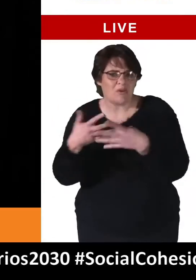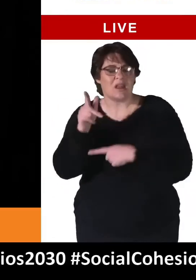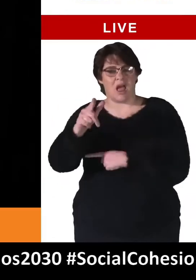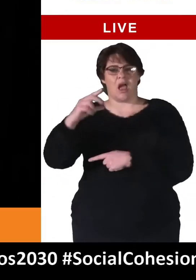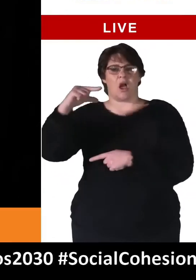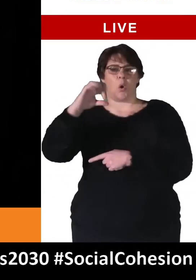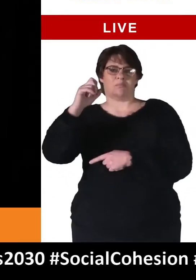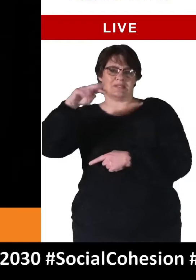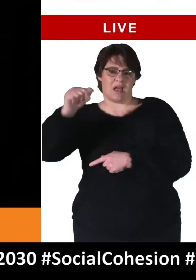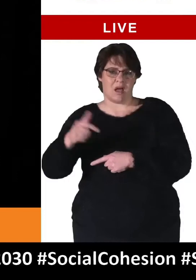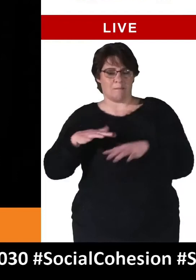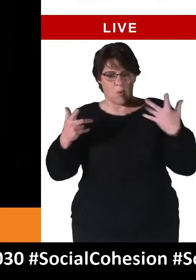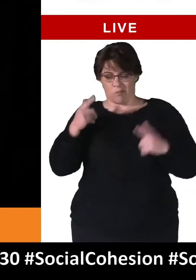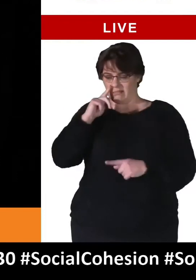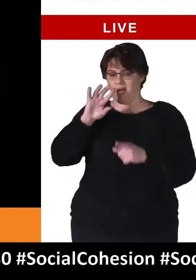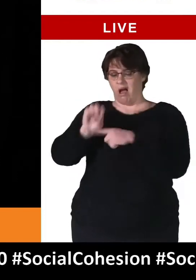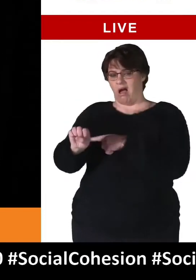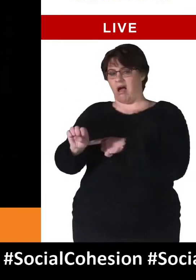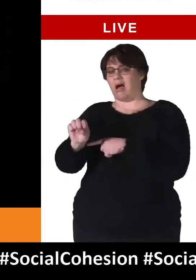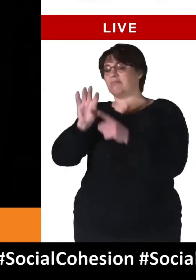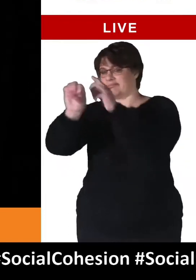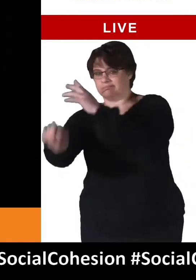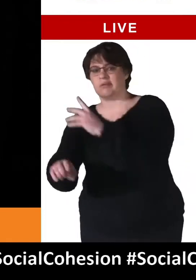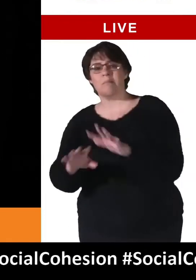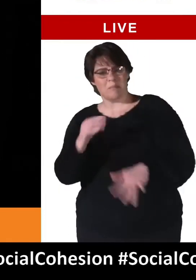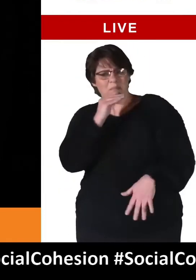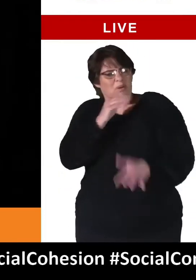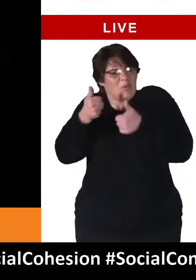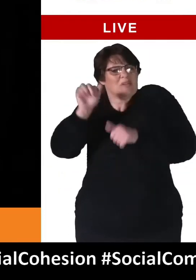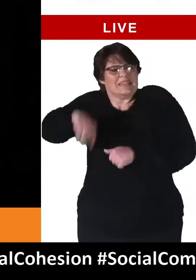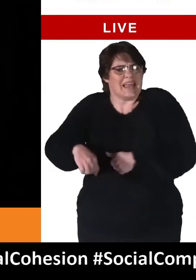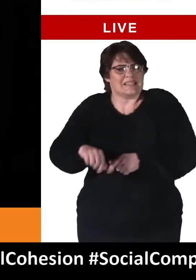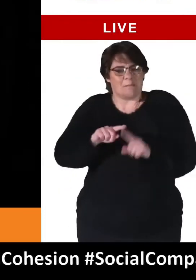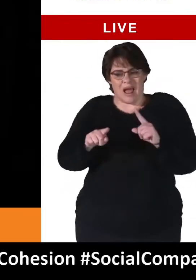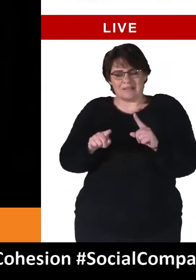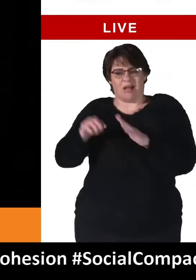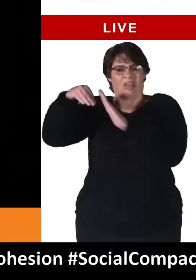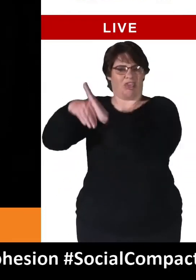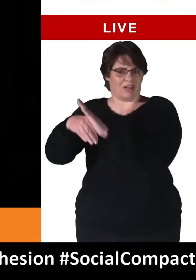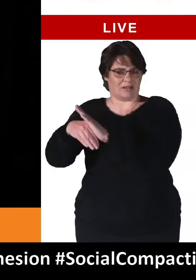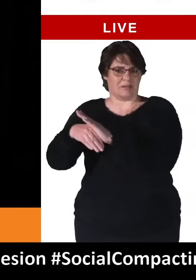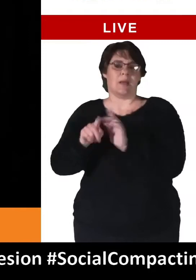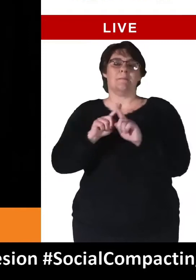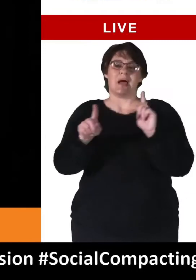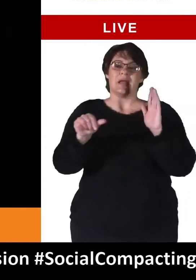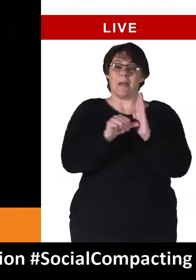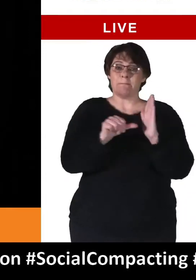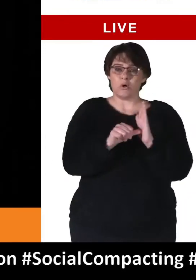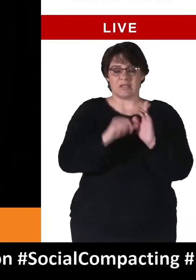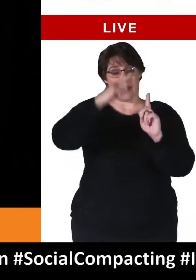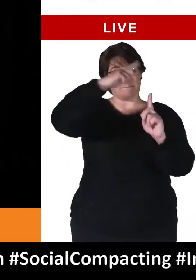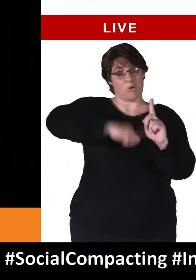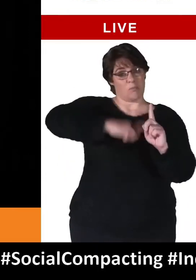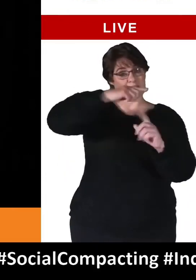measurements, though. So that's actually a good thing, which brings us to the next, I think, really important insight in this